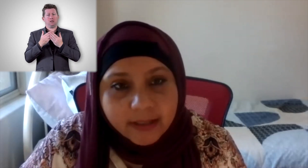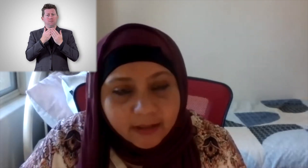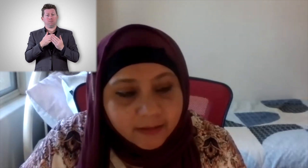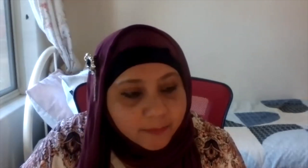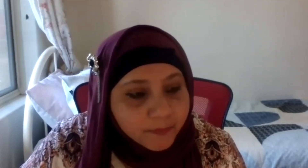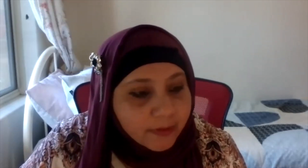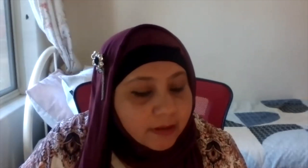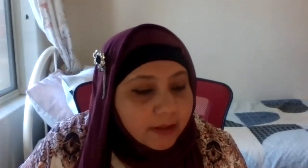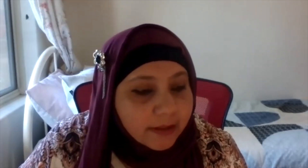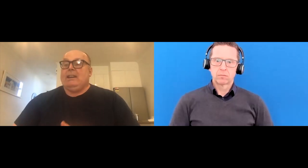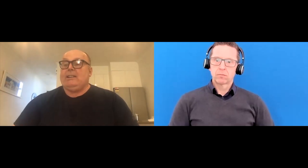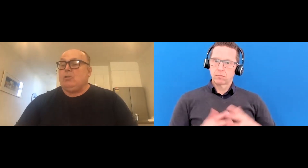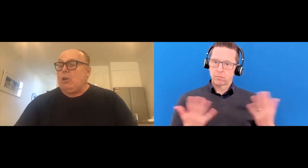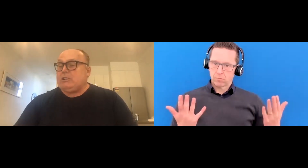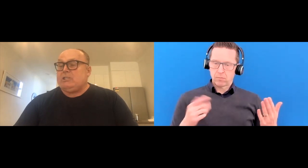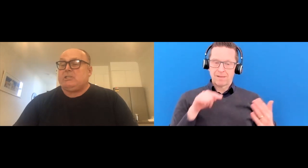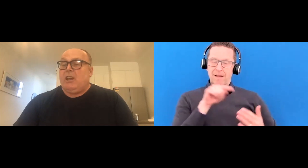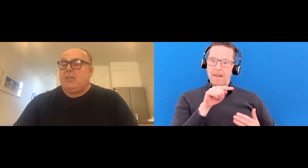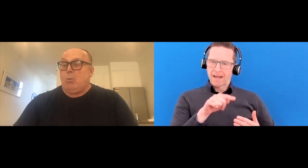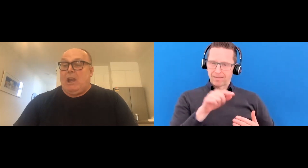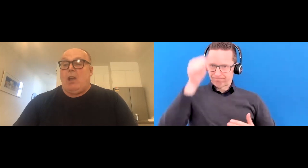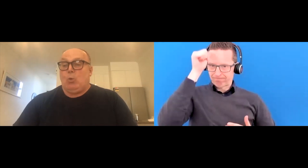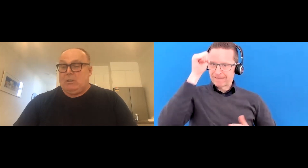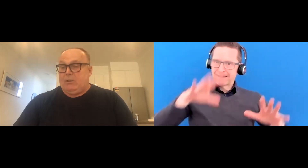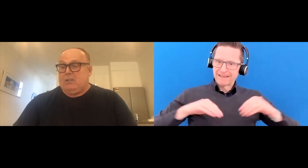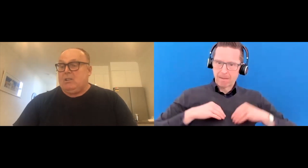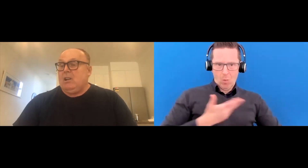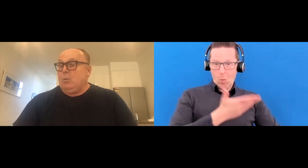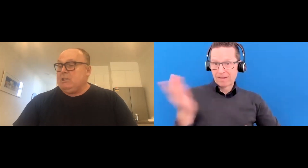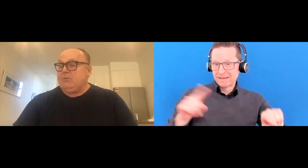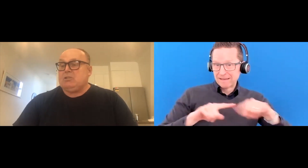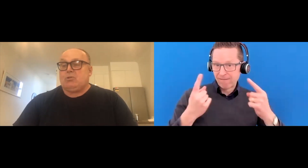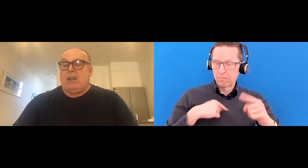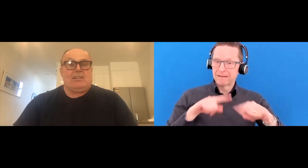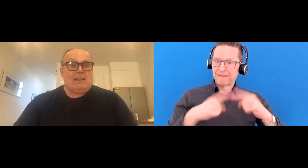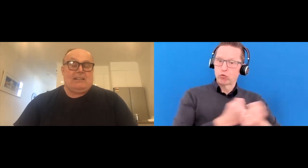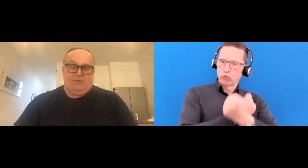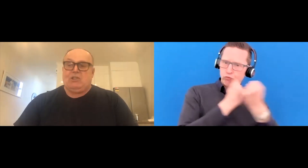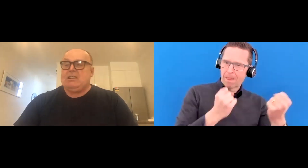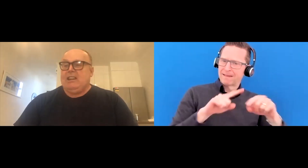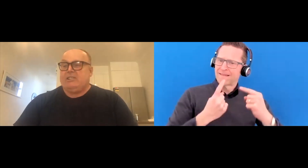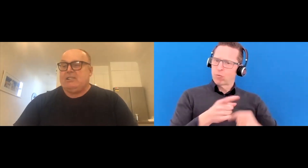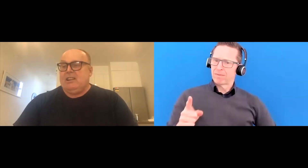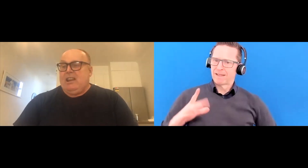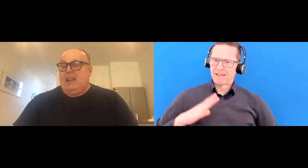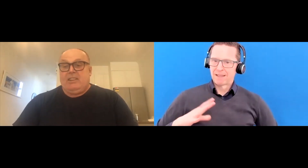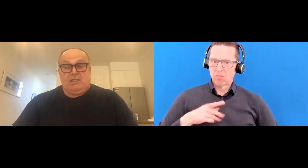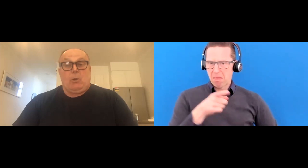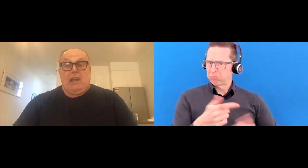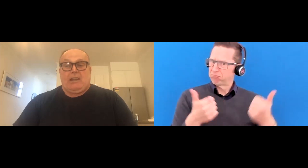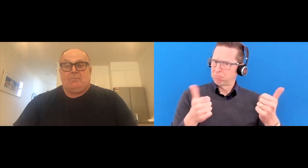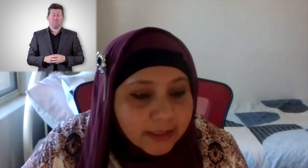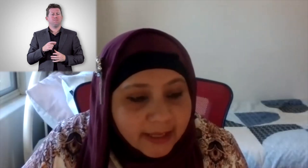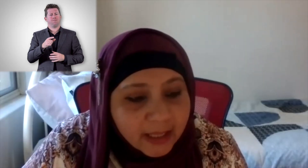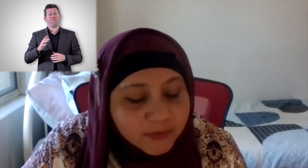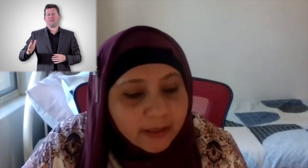our learning. It acknowledges that we are all different, with different strengths and different needs, and this is